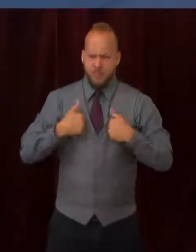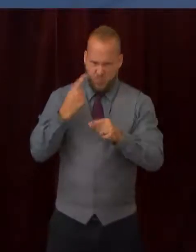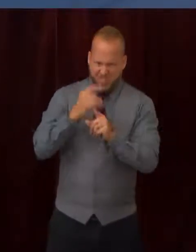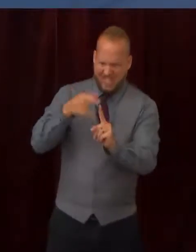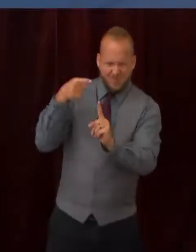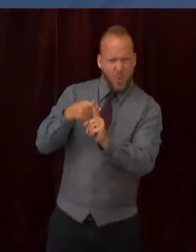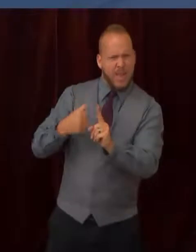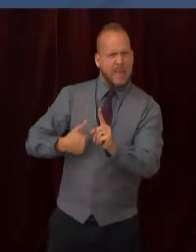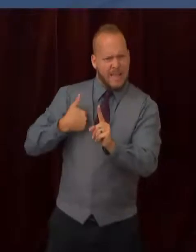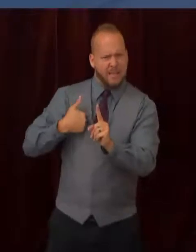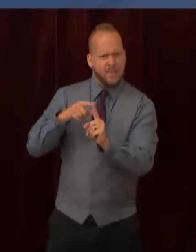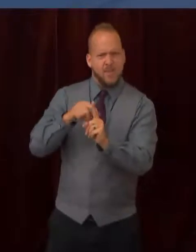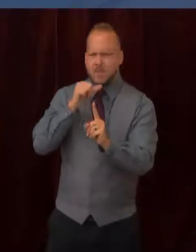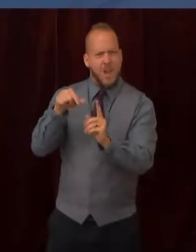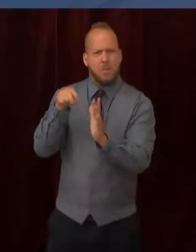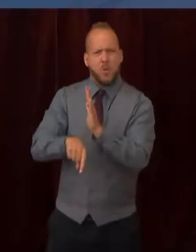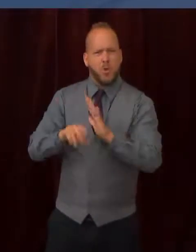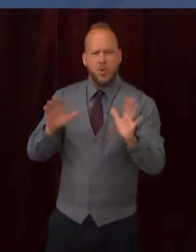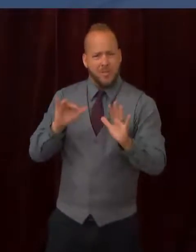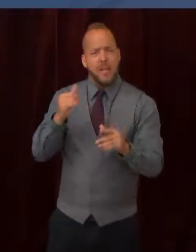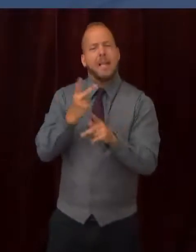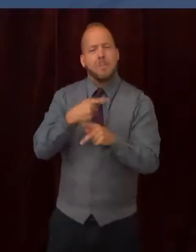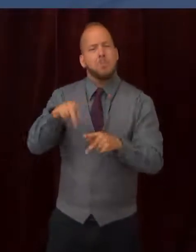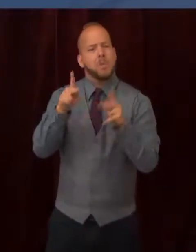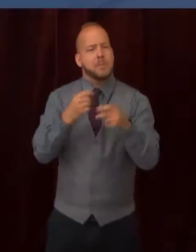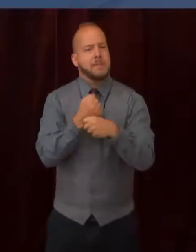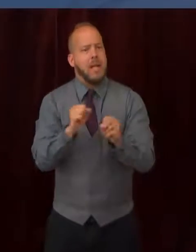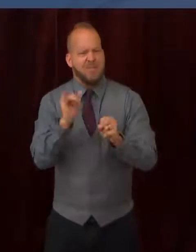have anything to add to that?